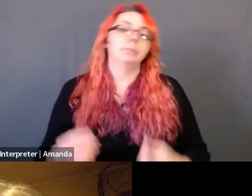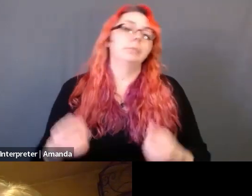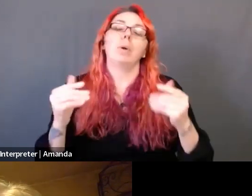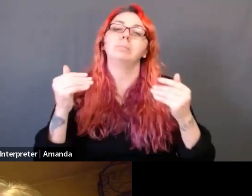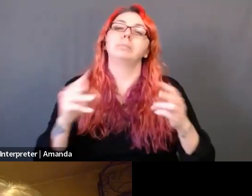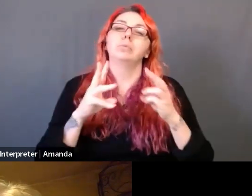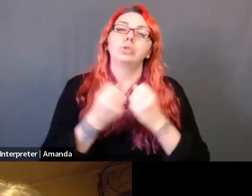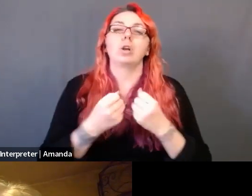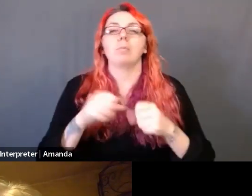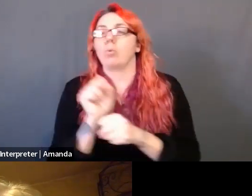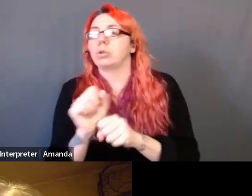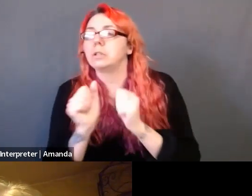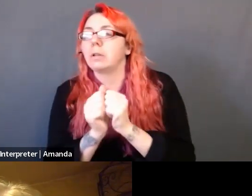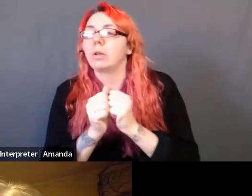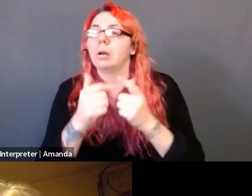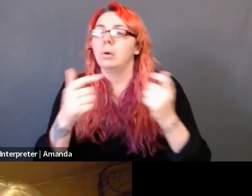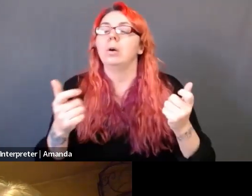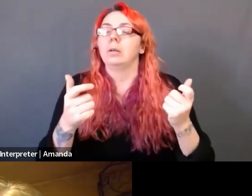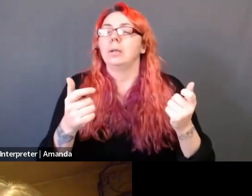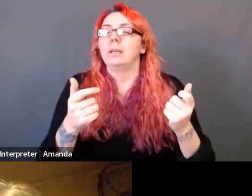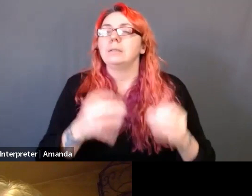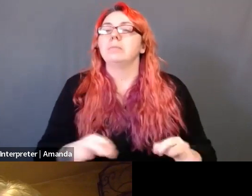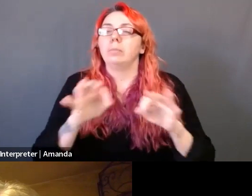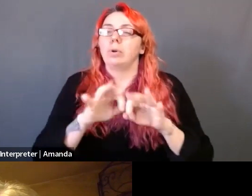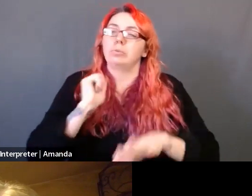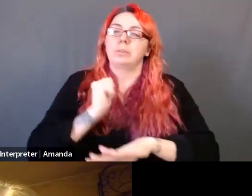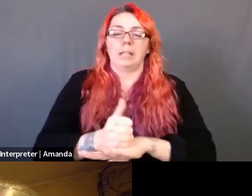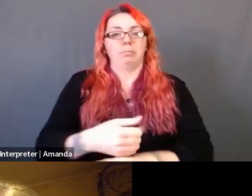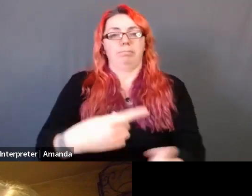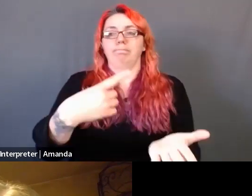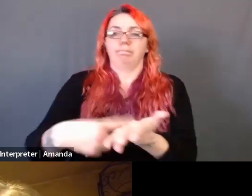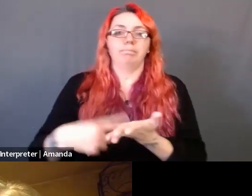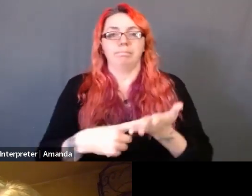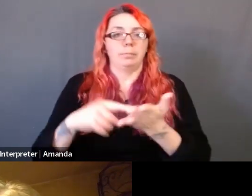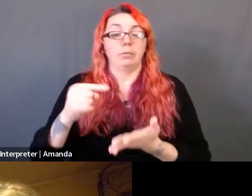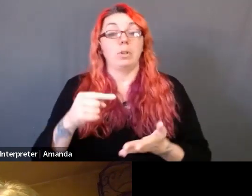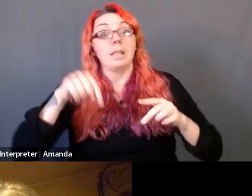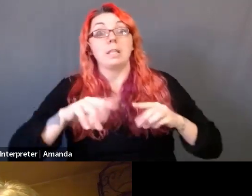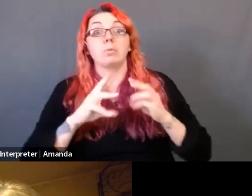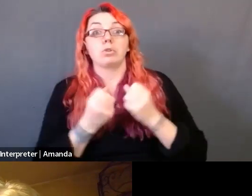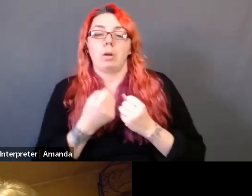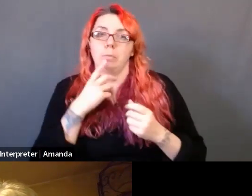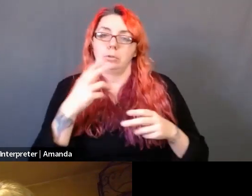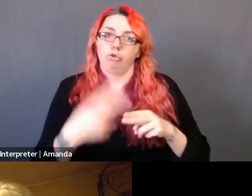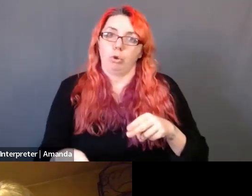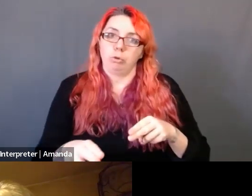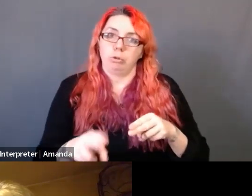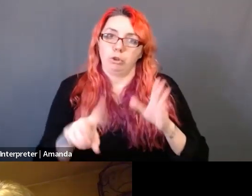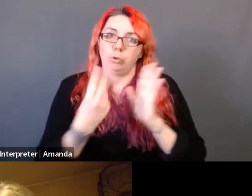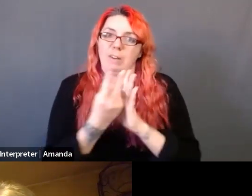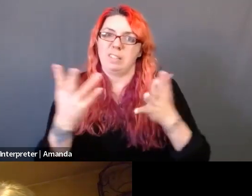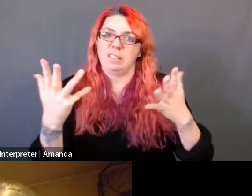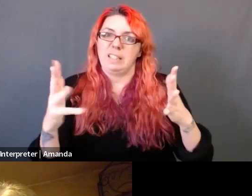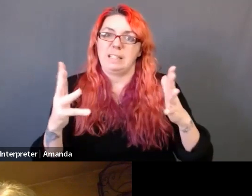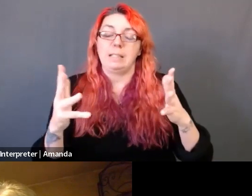want to go through, you know, I would have probably in a session with more time would have stopped and paused and let's have a conversation together as a group